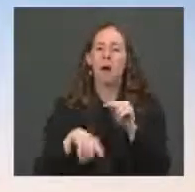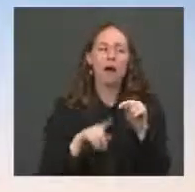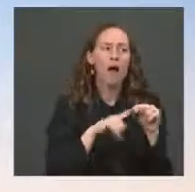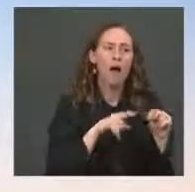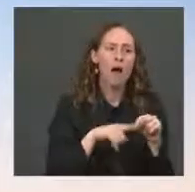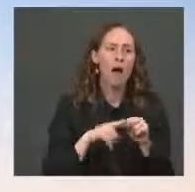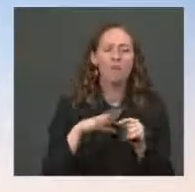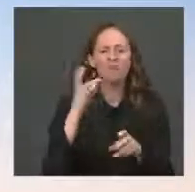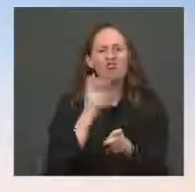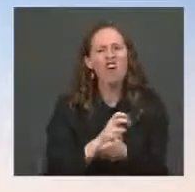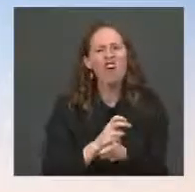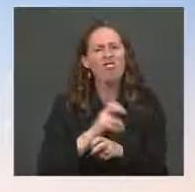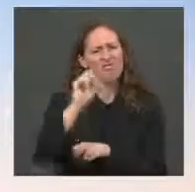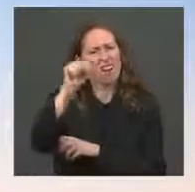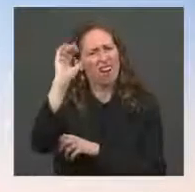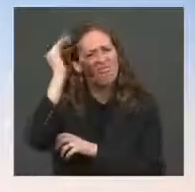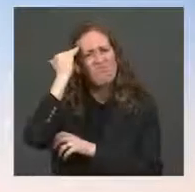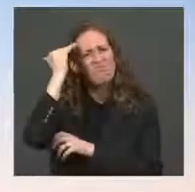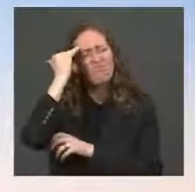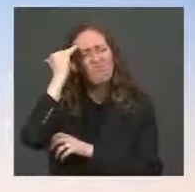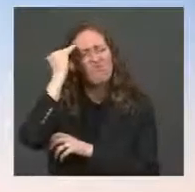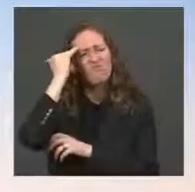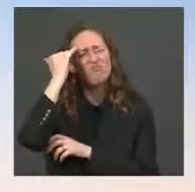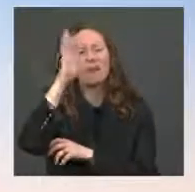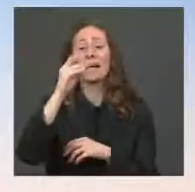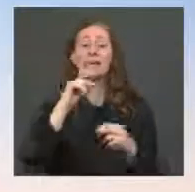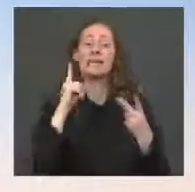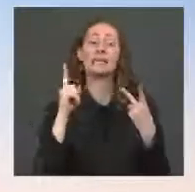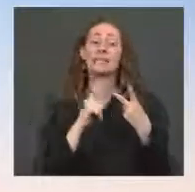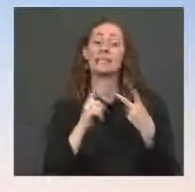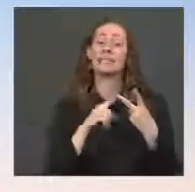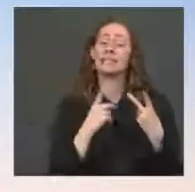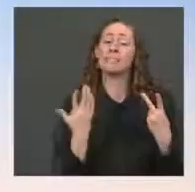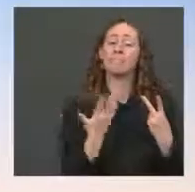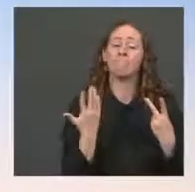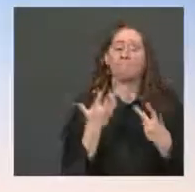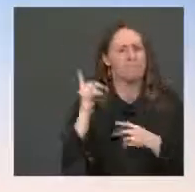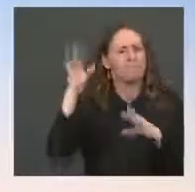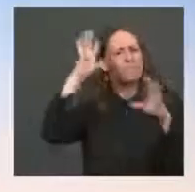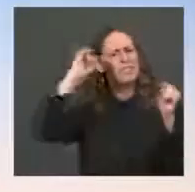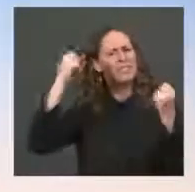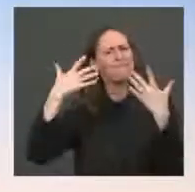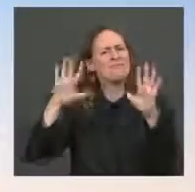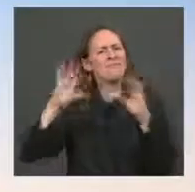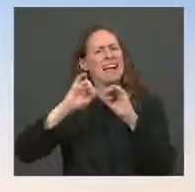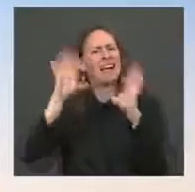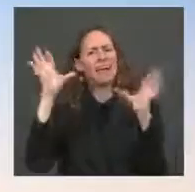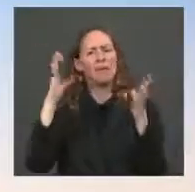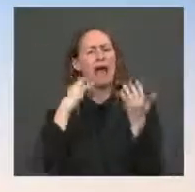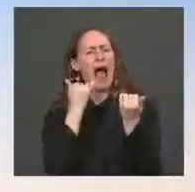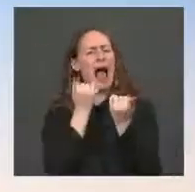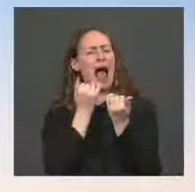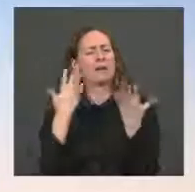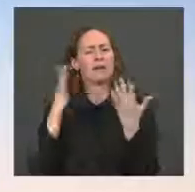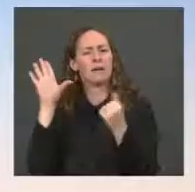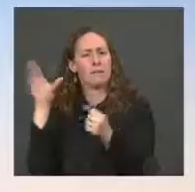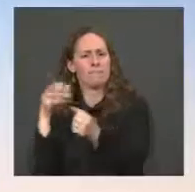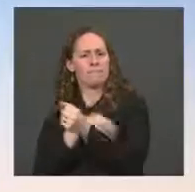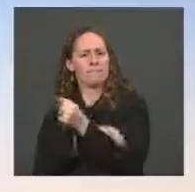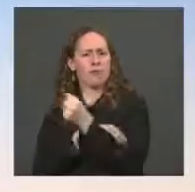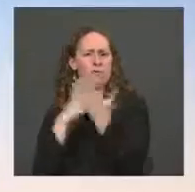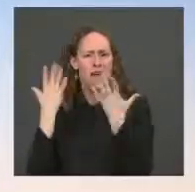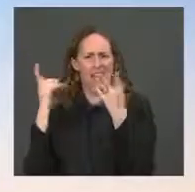that. But I would say the second piece is that the president made clear last week he's going to use every lever possible from the federal government